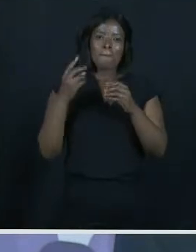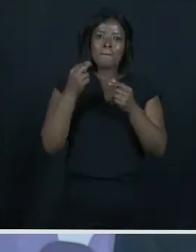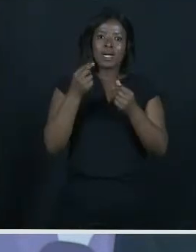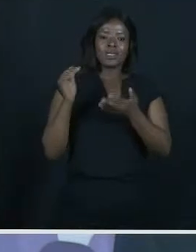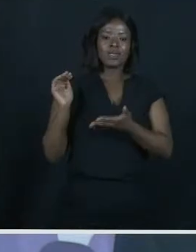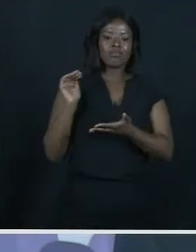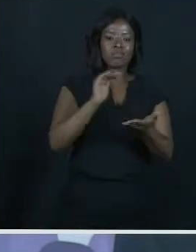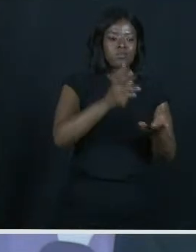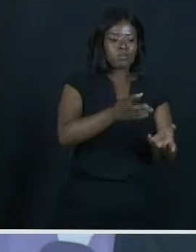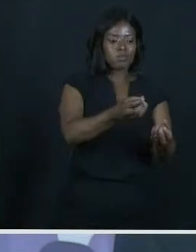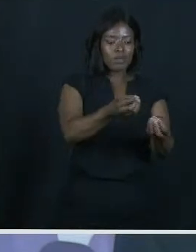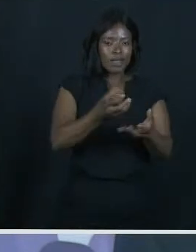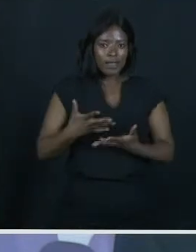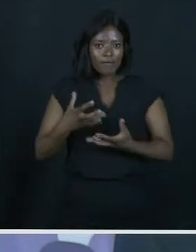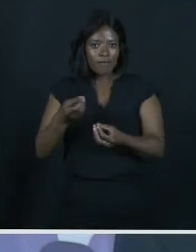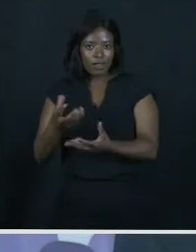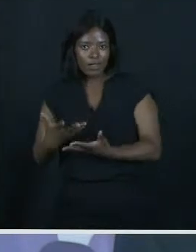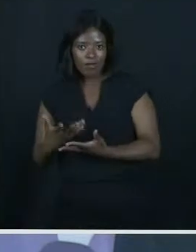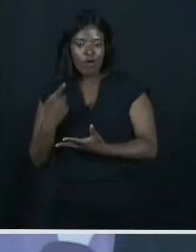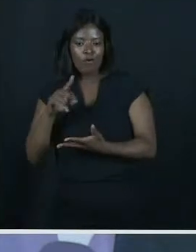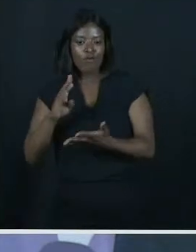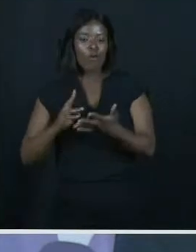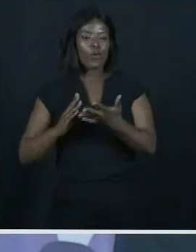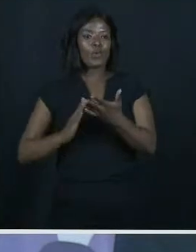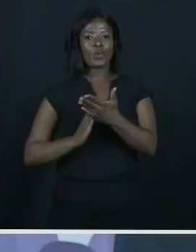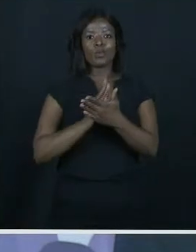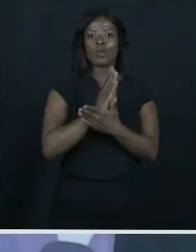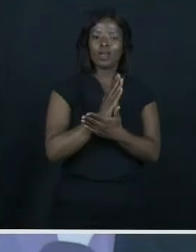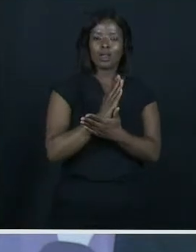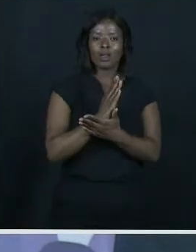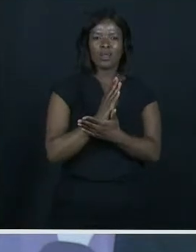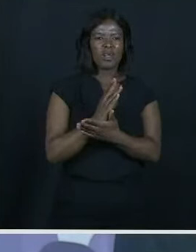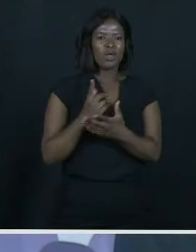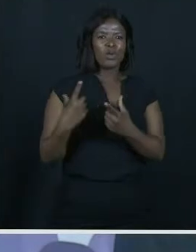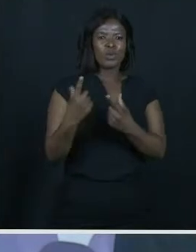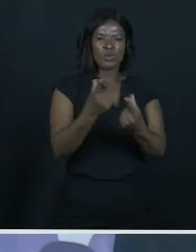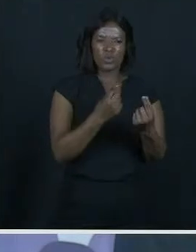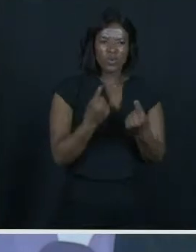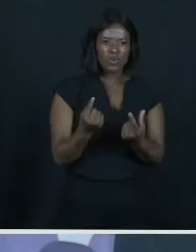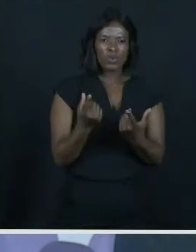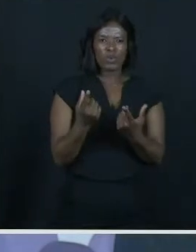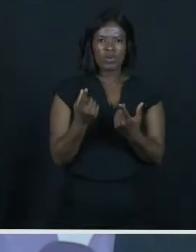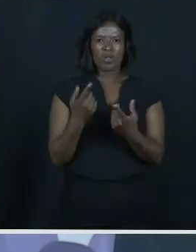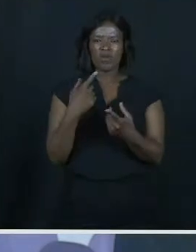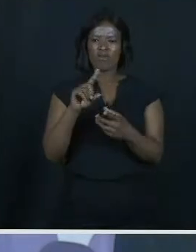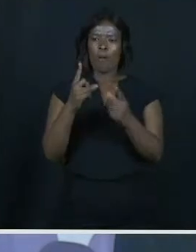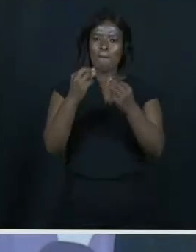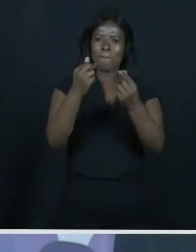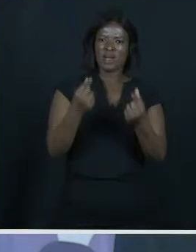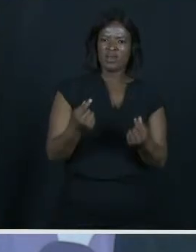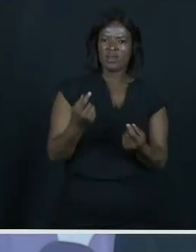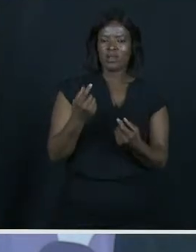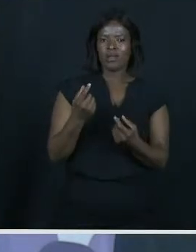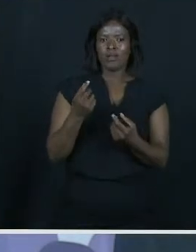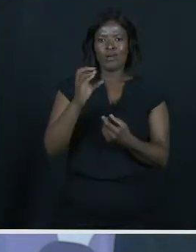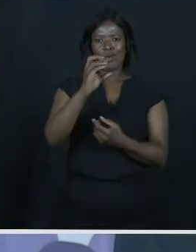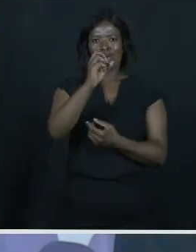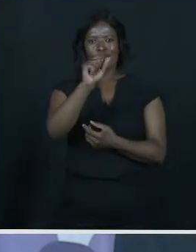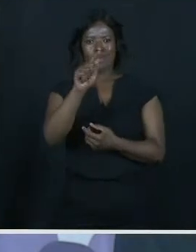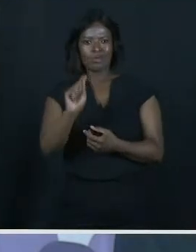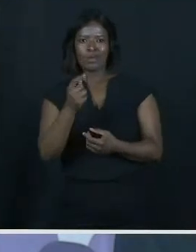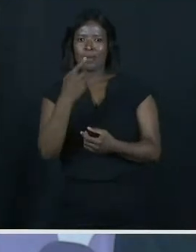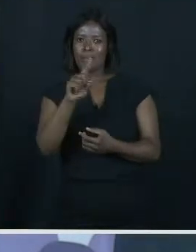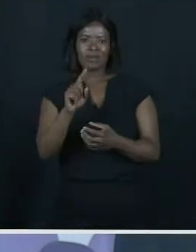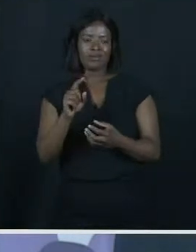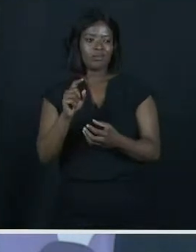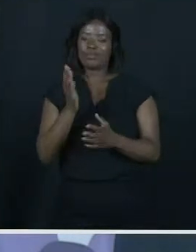gender equality and women's rights organizations should no longer be regarded as a cost, but as an investment, and